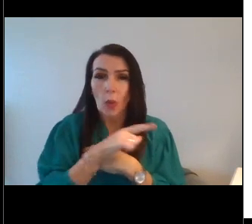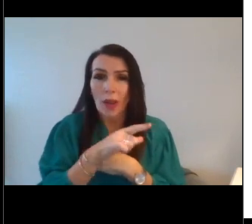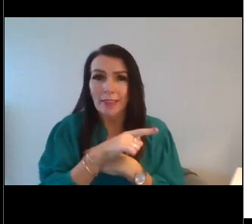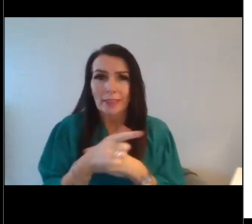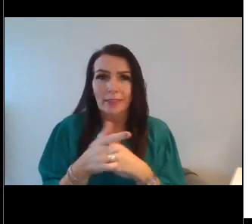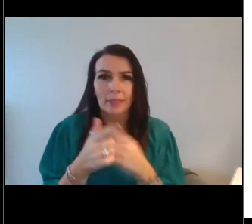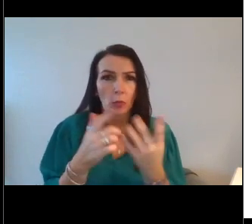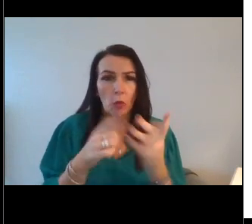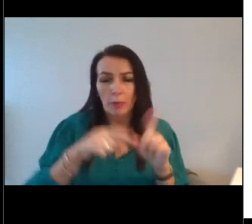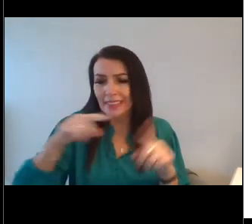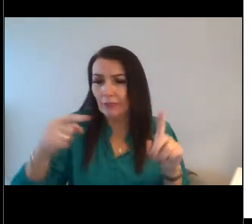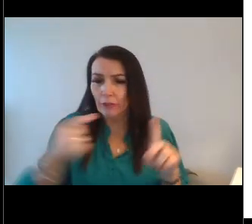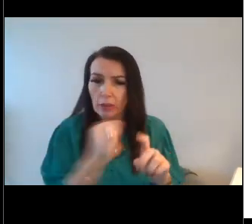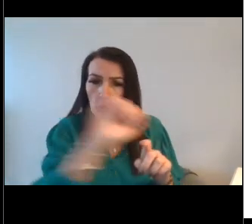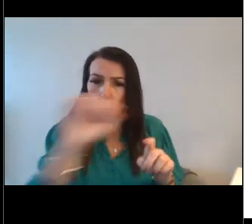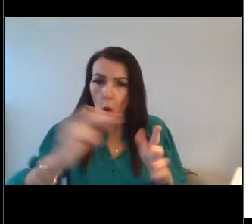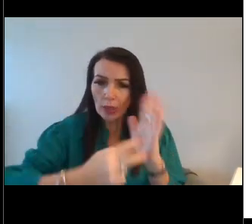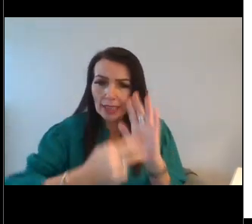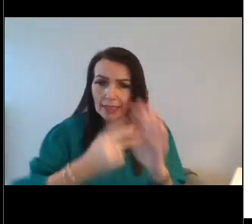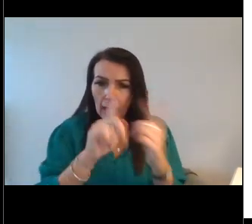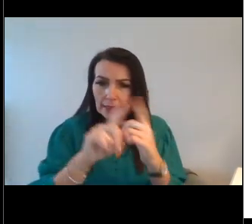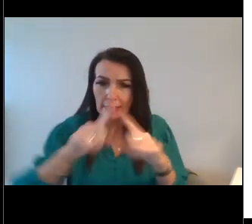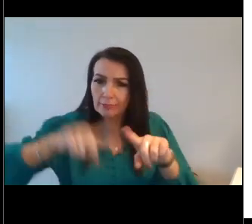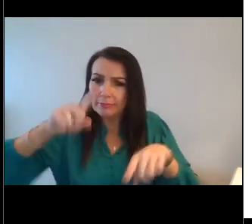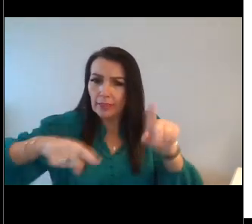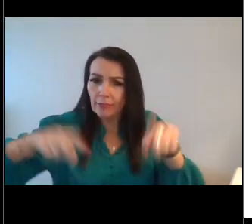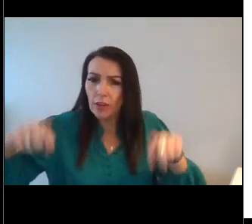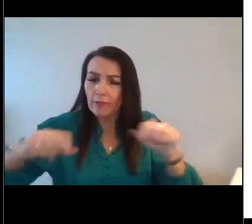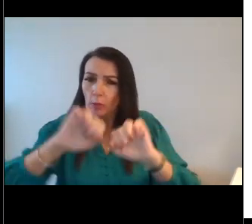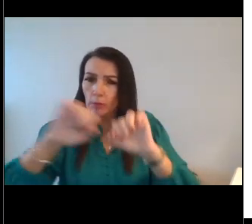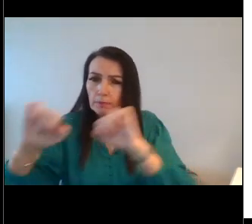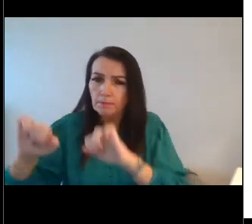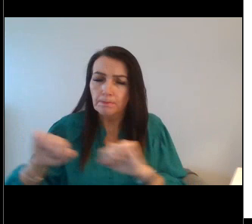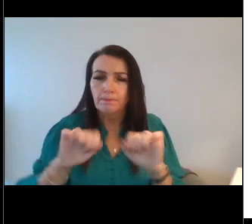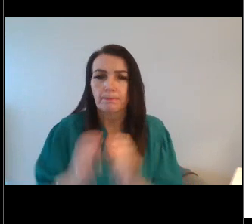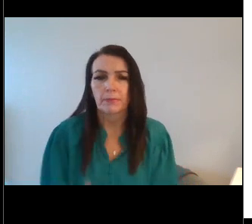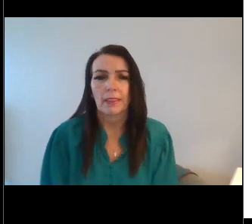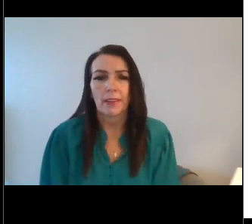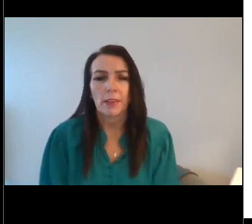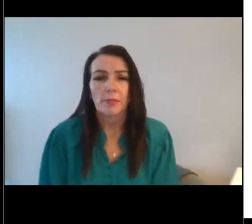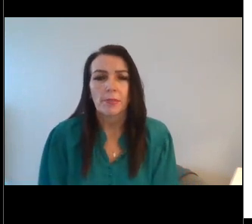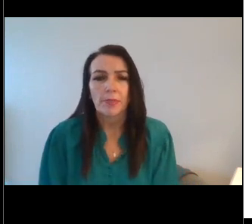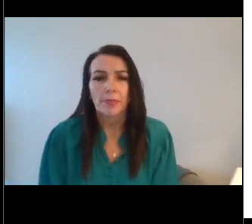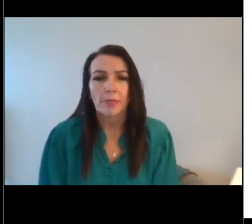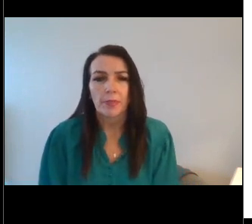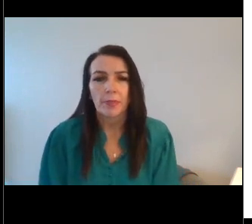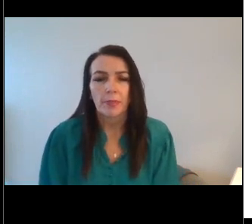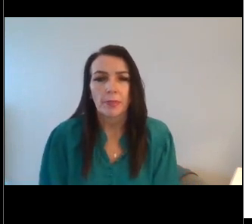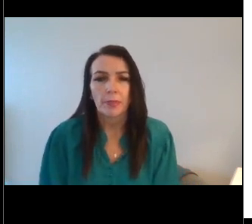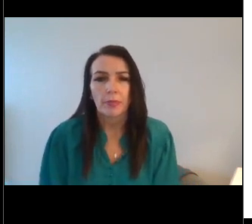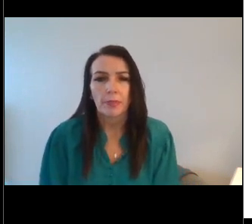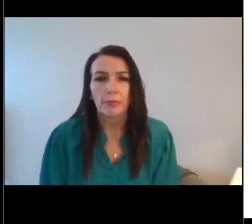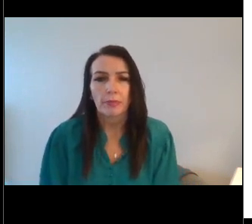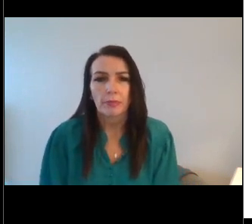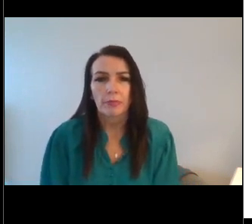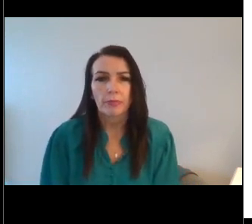very different for each organisation and where you're coming from and what you're hoping to achieve. So just talking around some of these